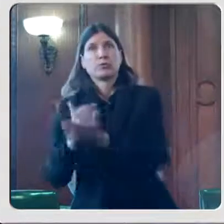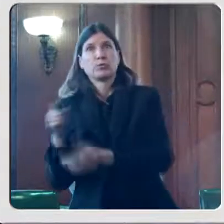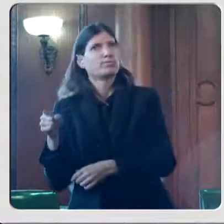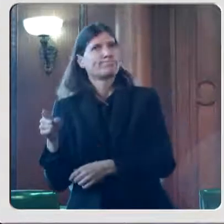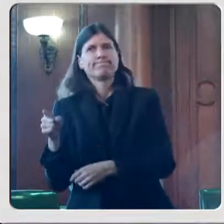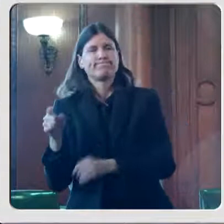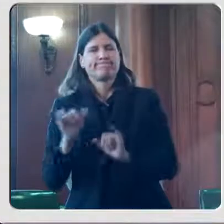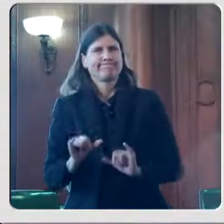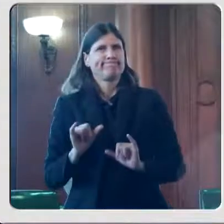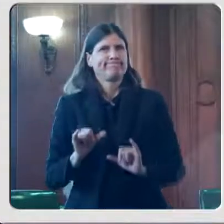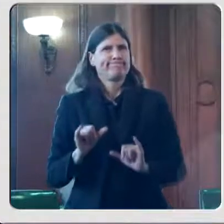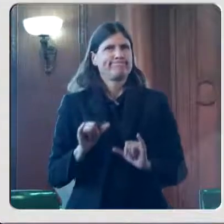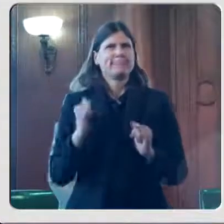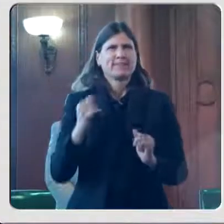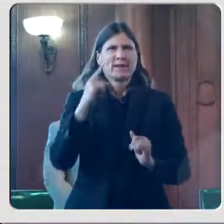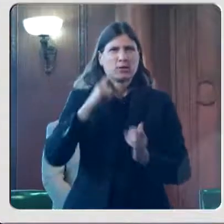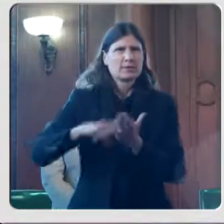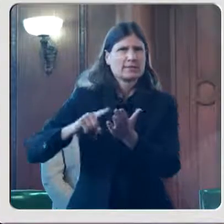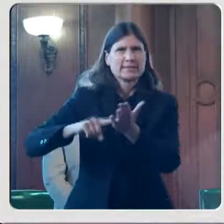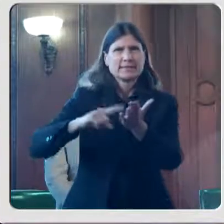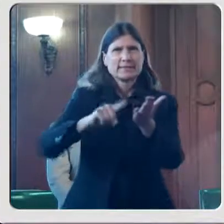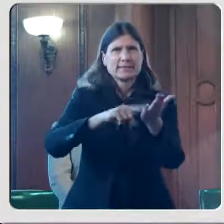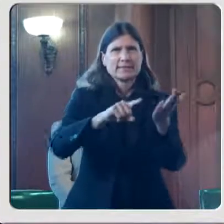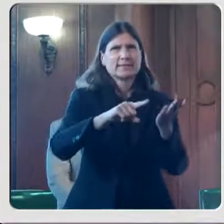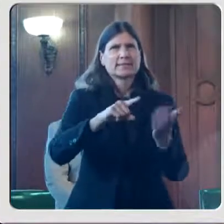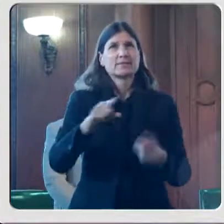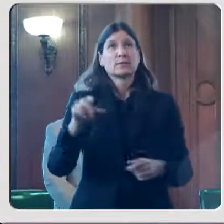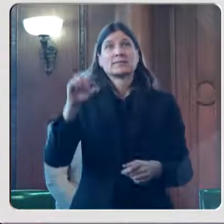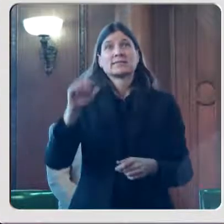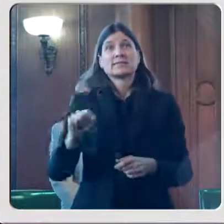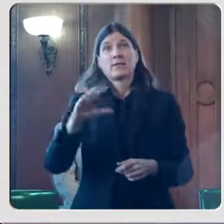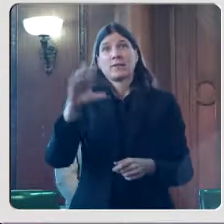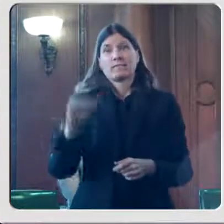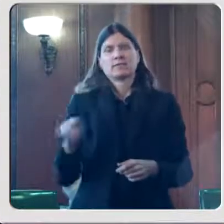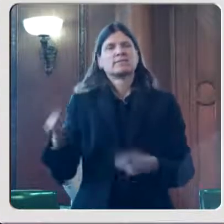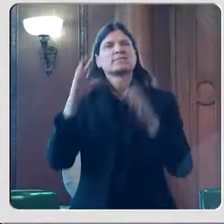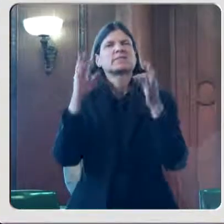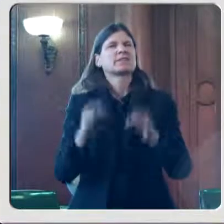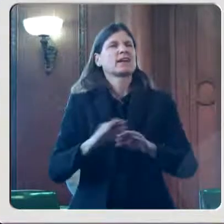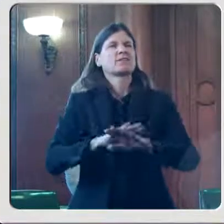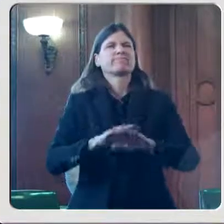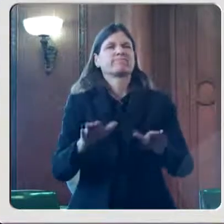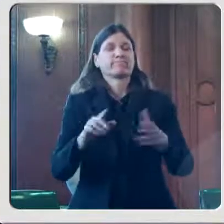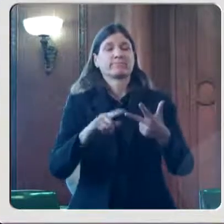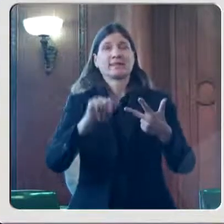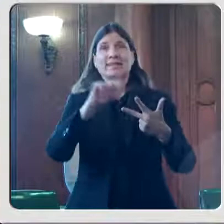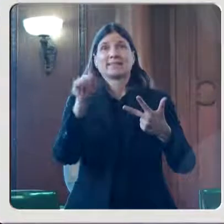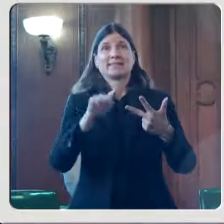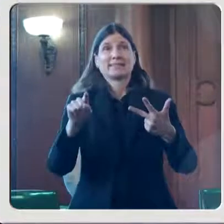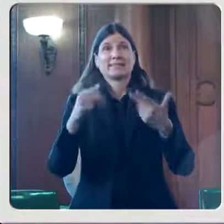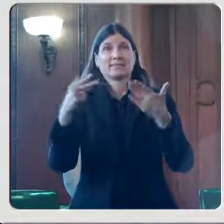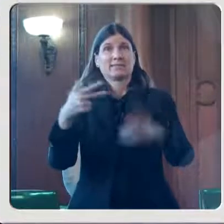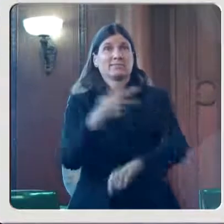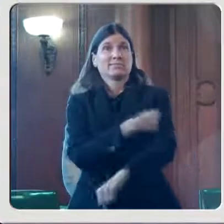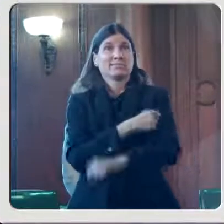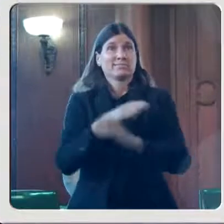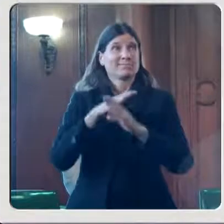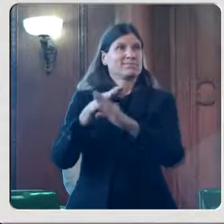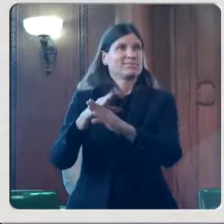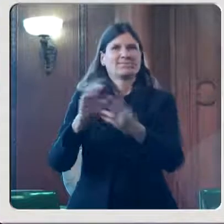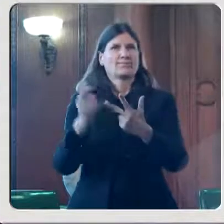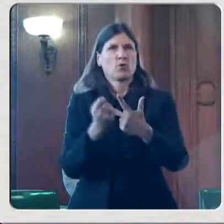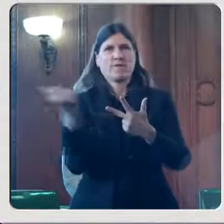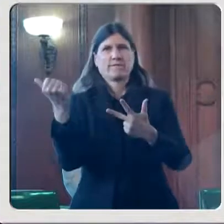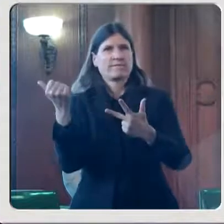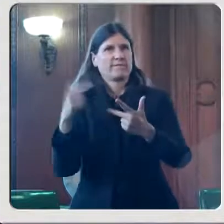out. Remember, the COVID virus uses RNA and not DNA as its genetic material. It